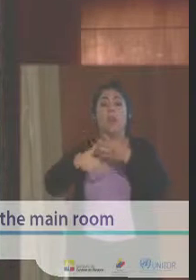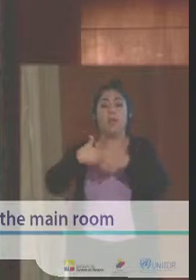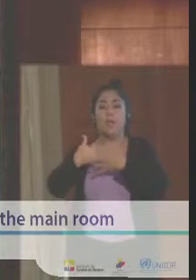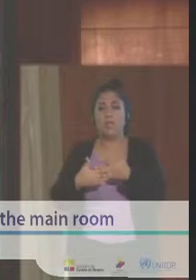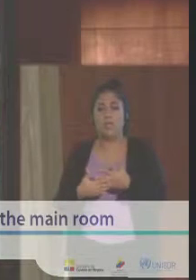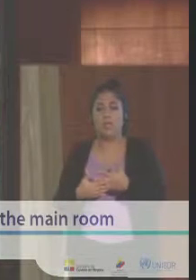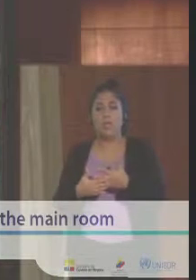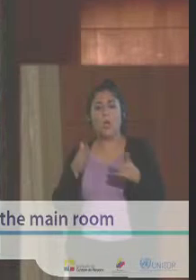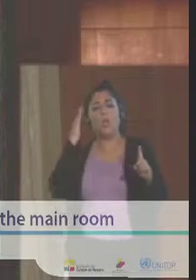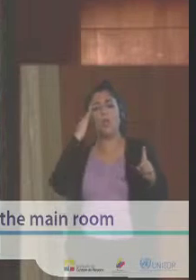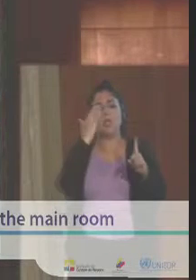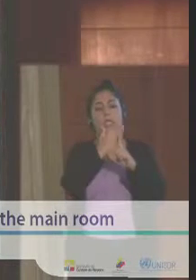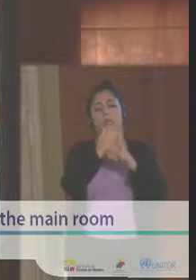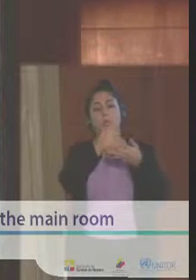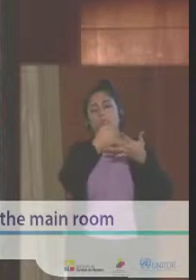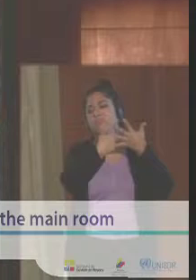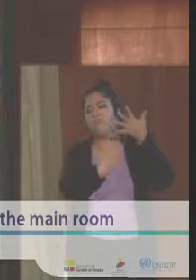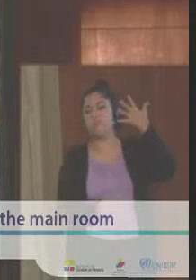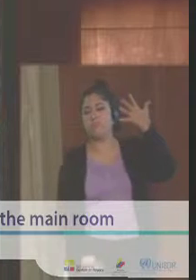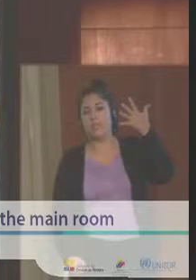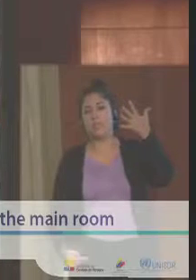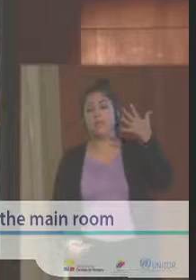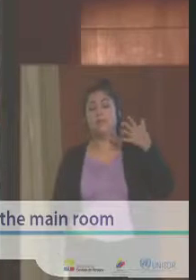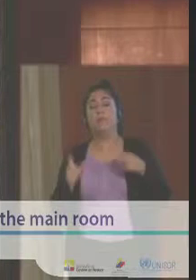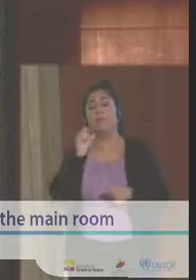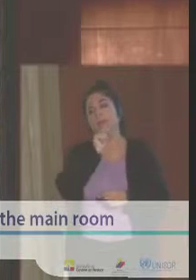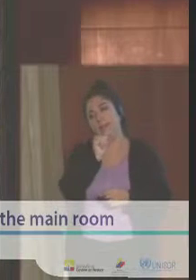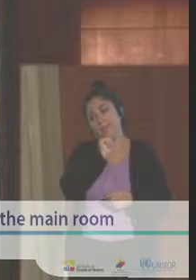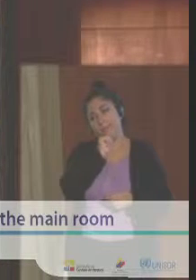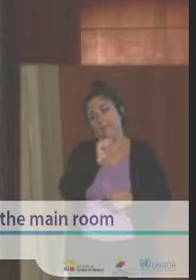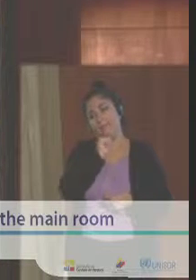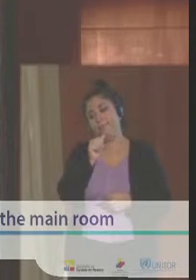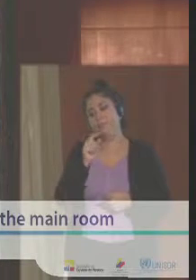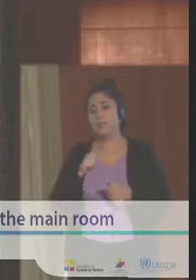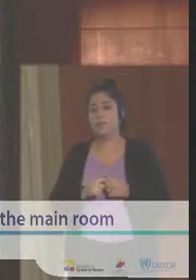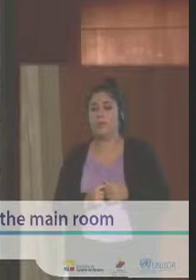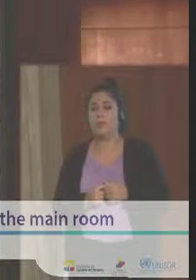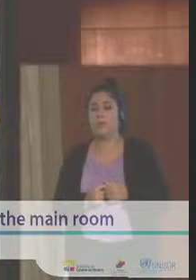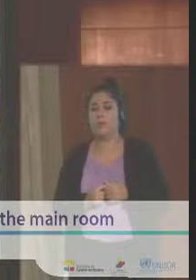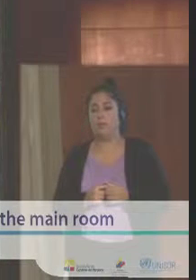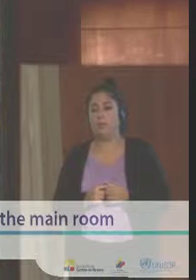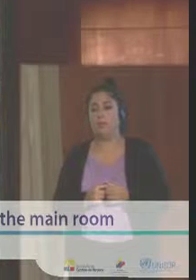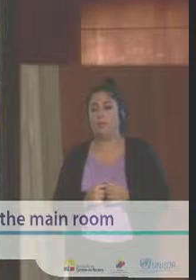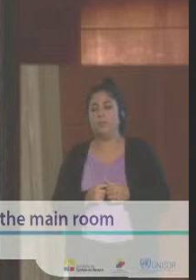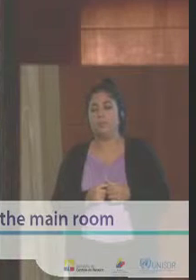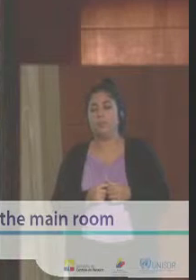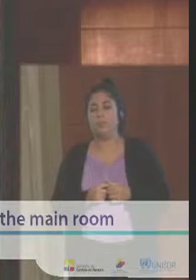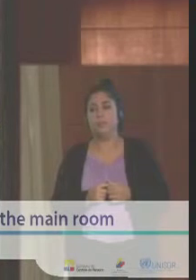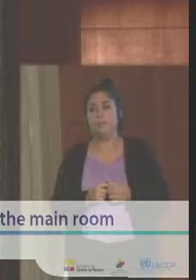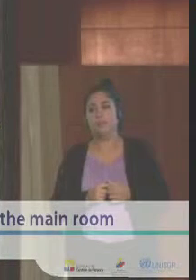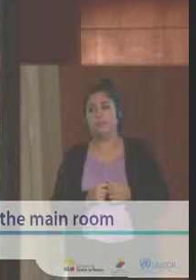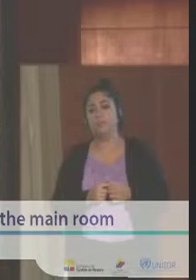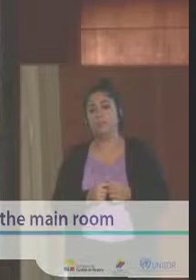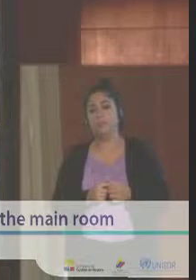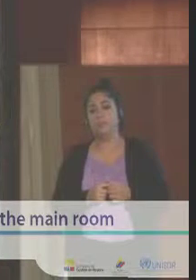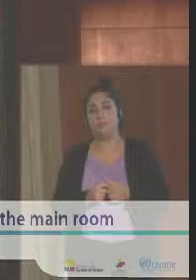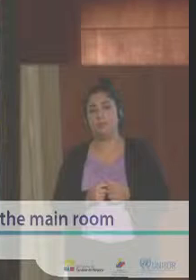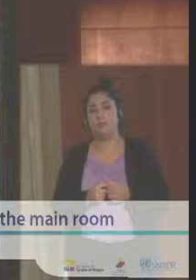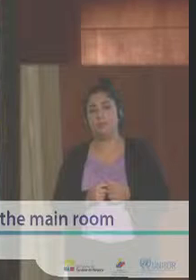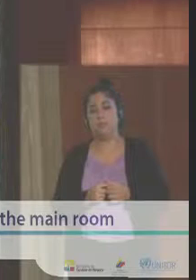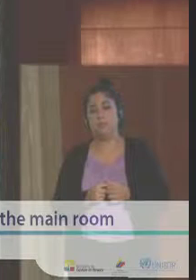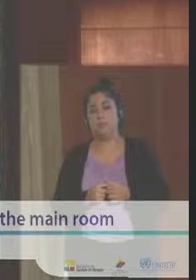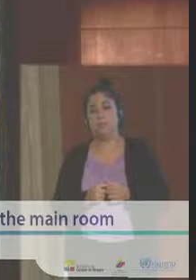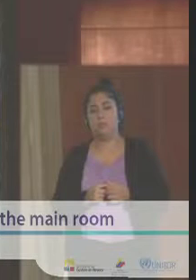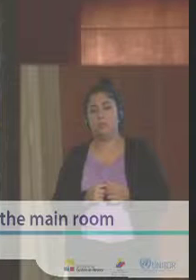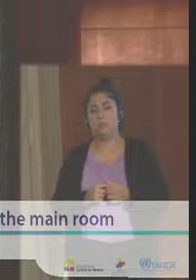challenges, we include managing disaster risks within the context of climate change and projects of public investment.